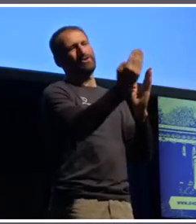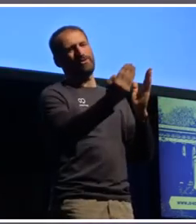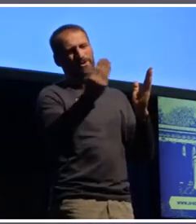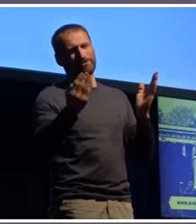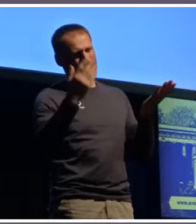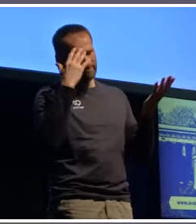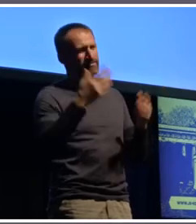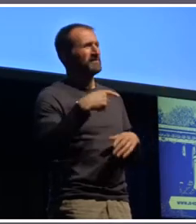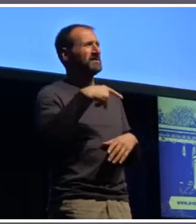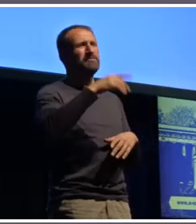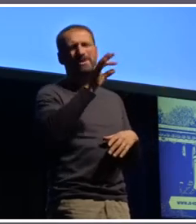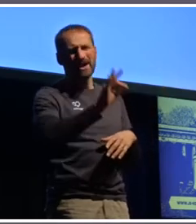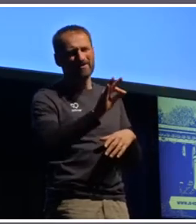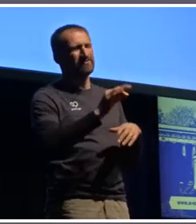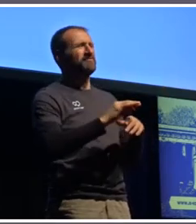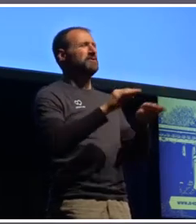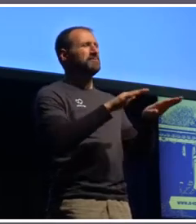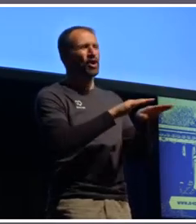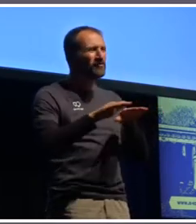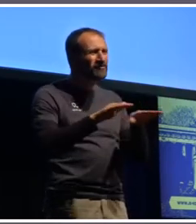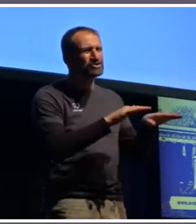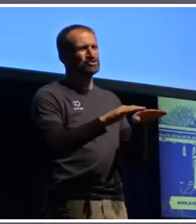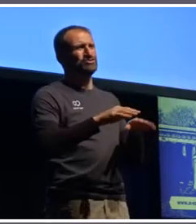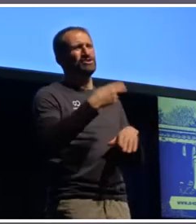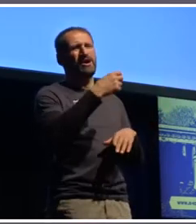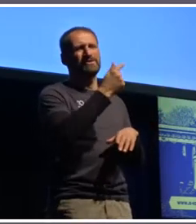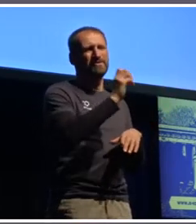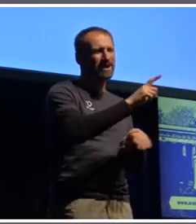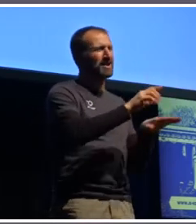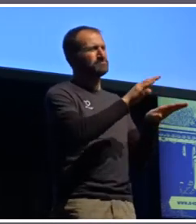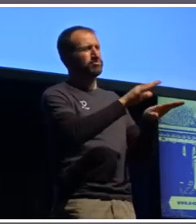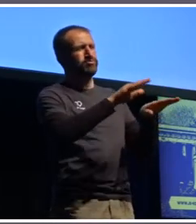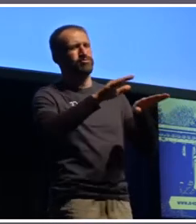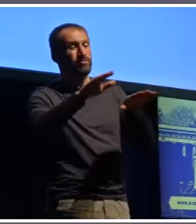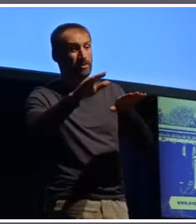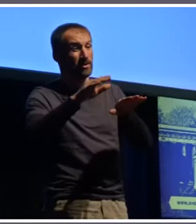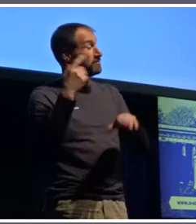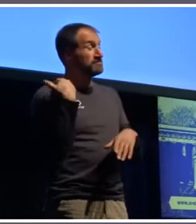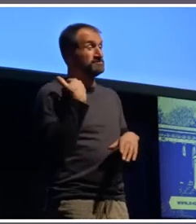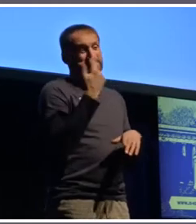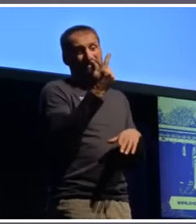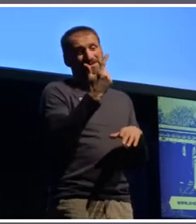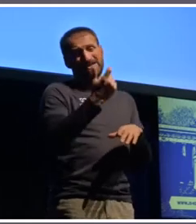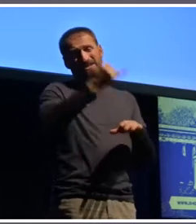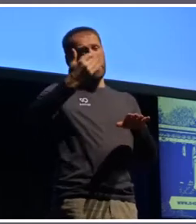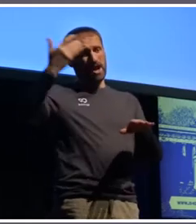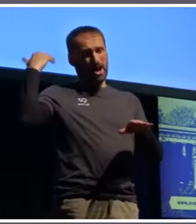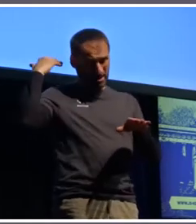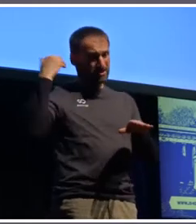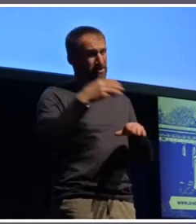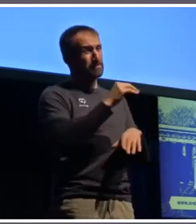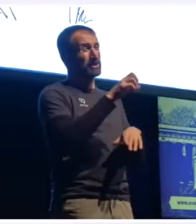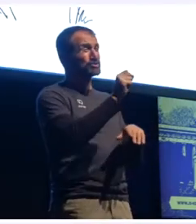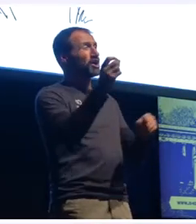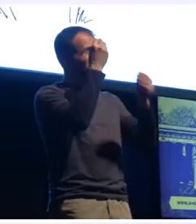PDFs, microfiche, in HTML. The DOM, AJAX, and data binding introduced 2 decades ago made it possible for app-like experiences to